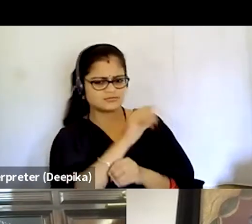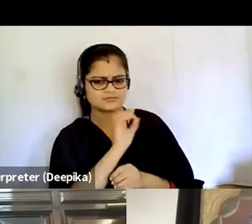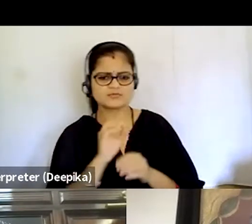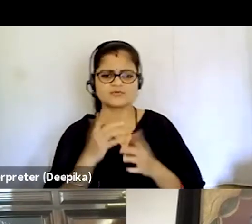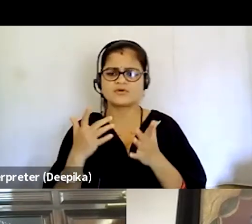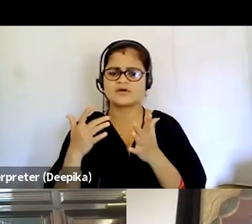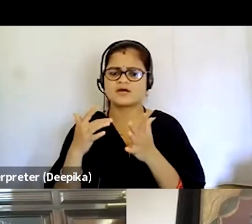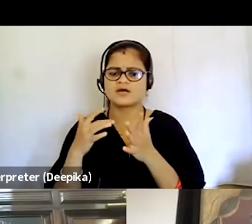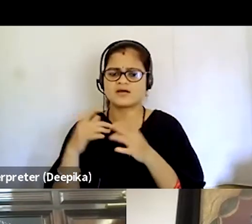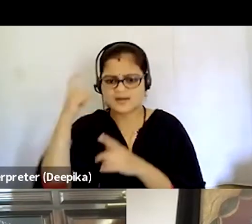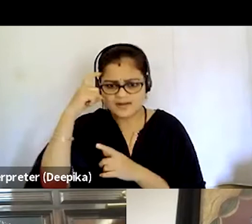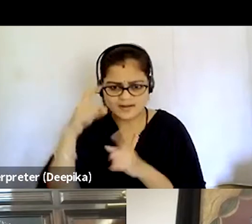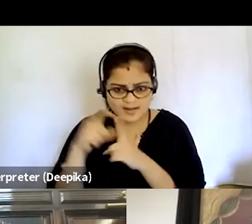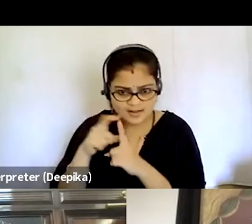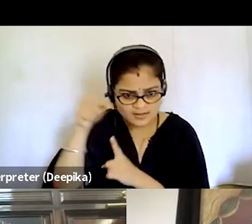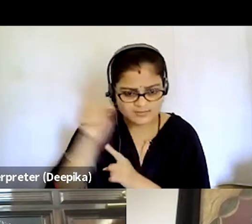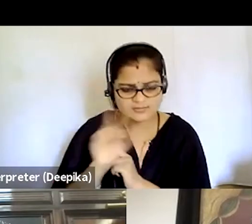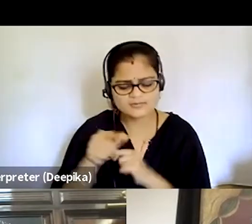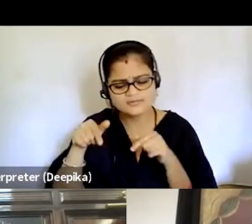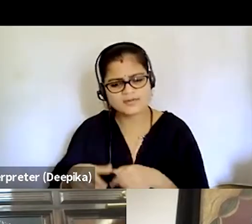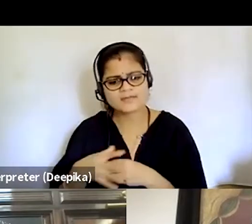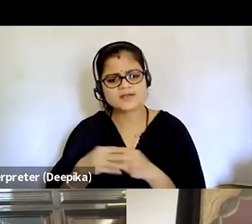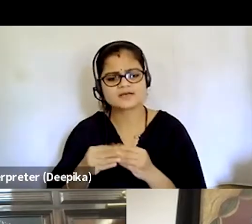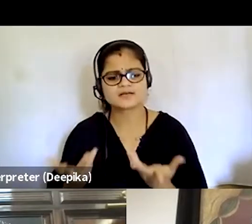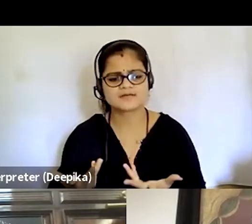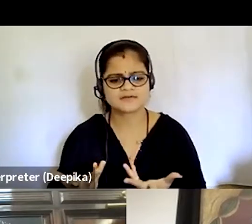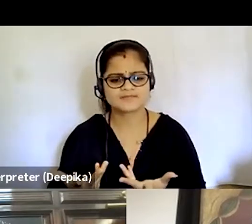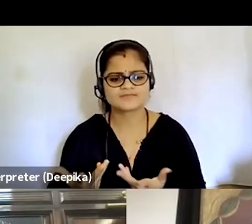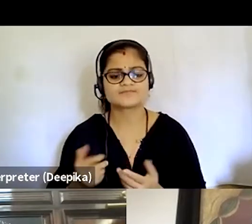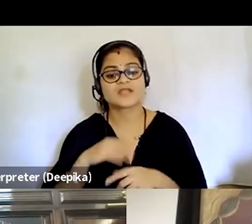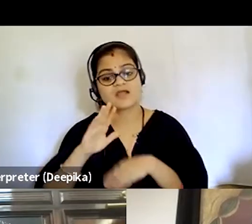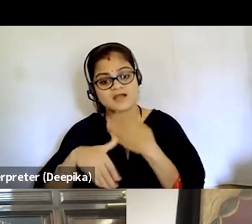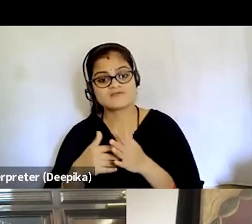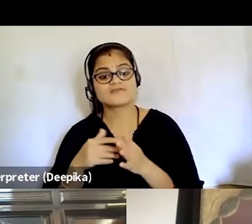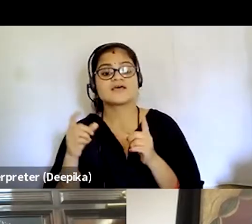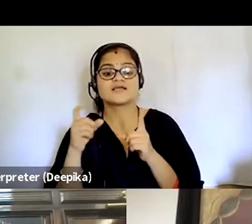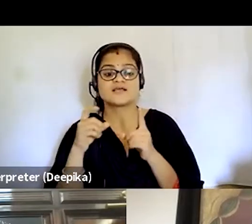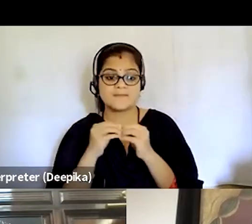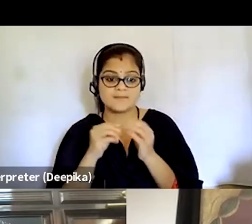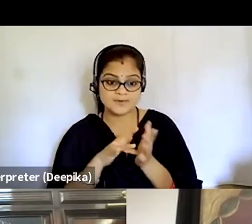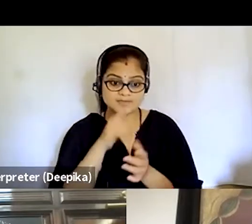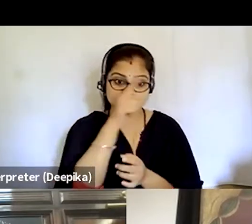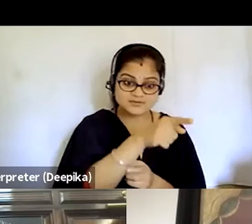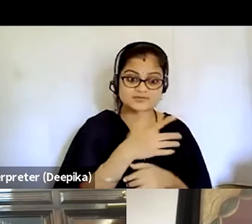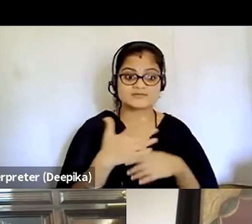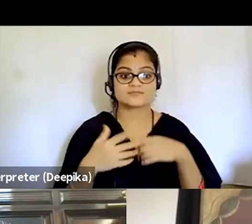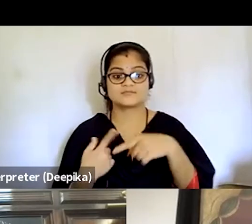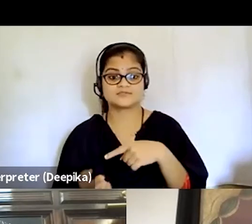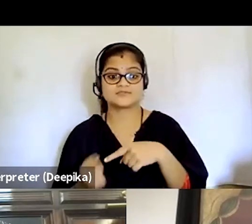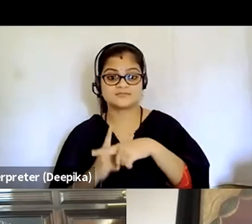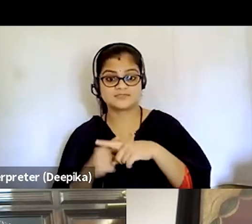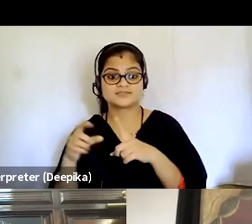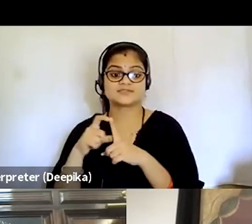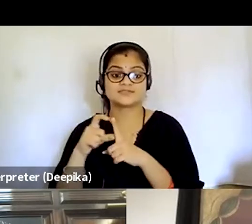then I started adding on, events to go to Bombay and to Delhi. But Bangalore always had a good crowd, not